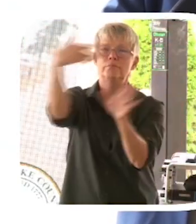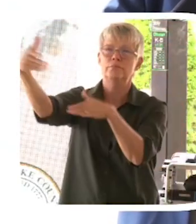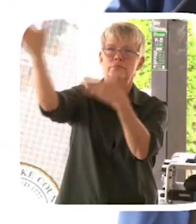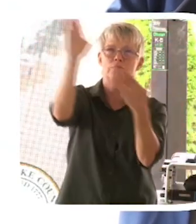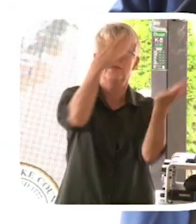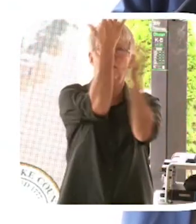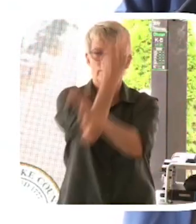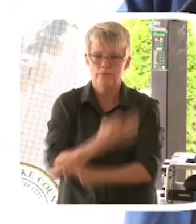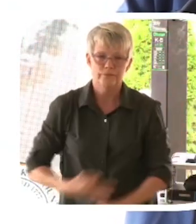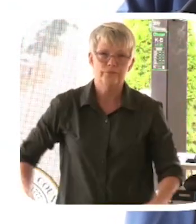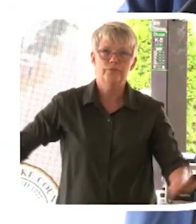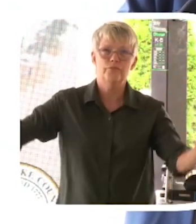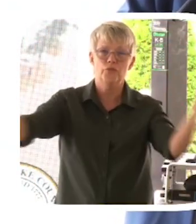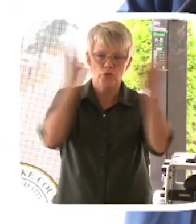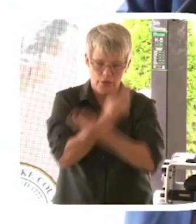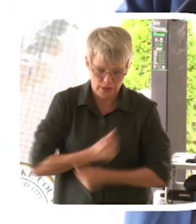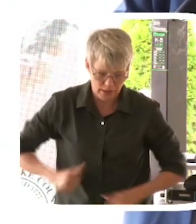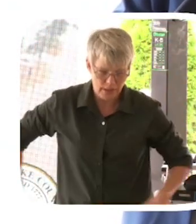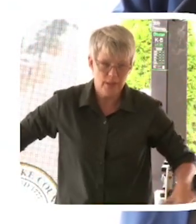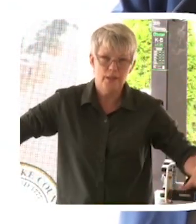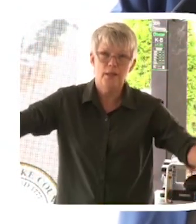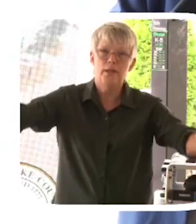land of the